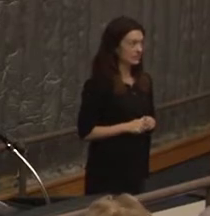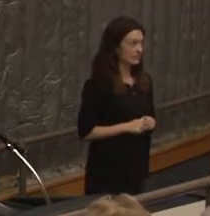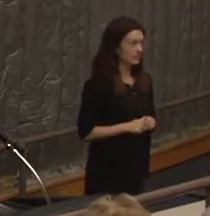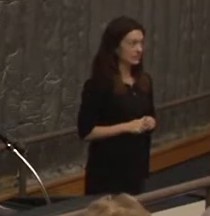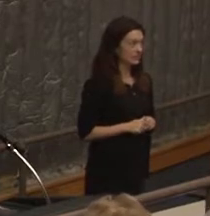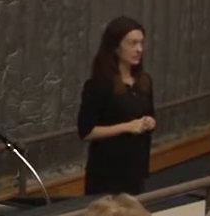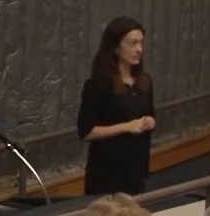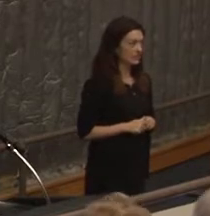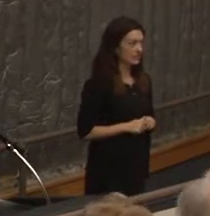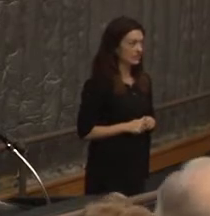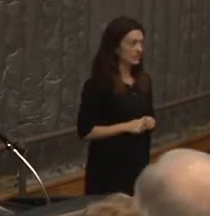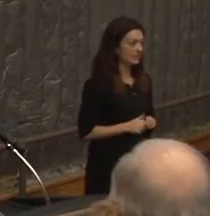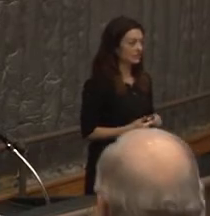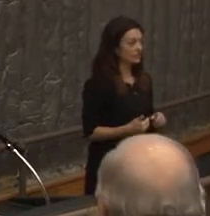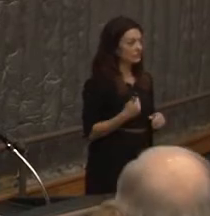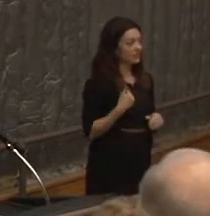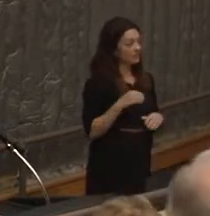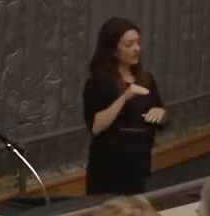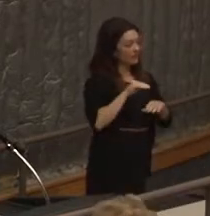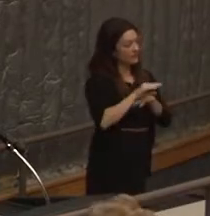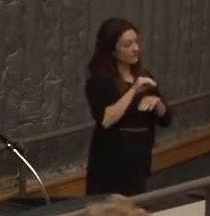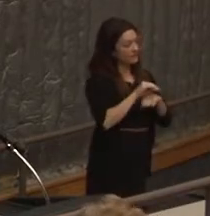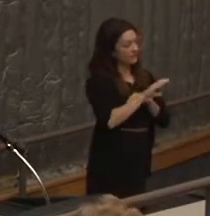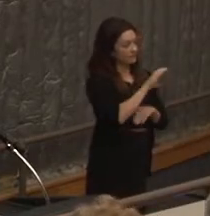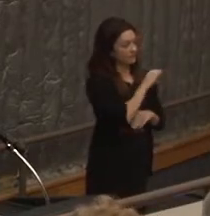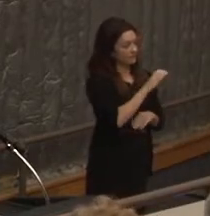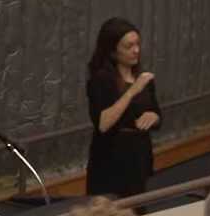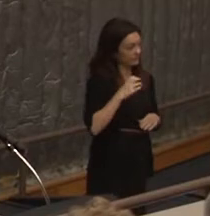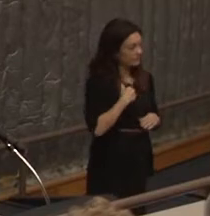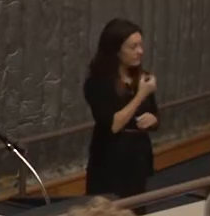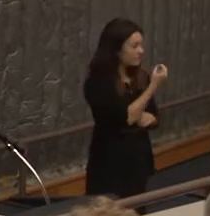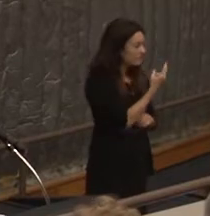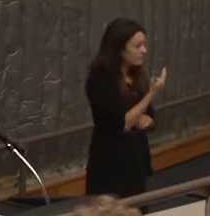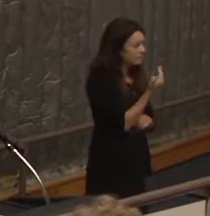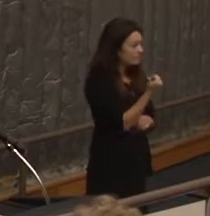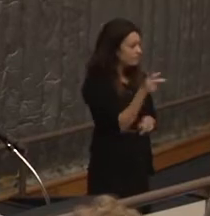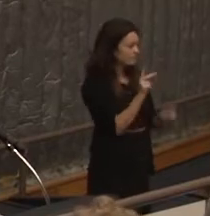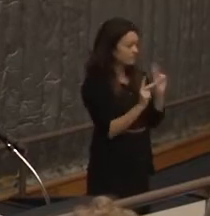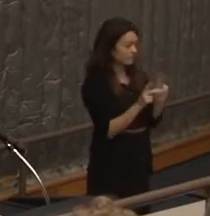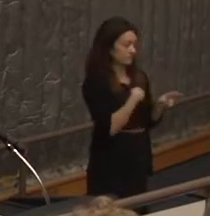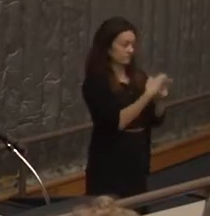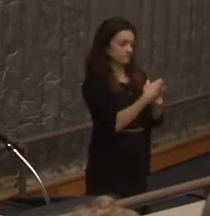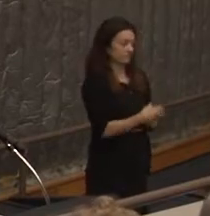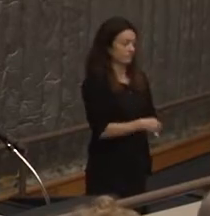We have an advisory committee, which has about 12 or 13 people. I won't name them, but